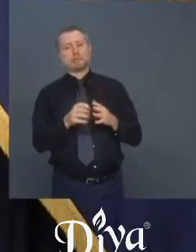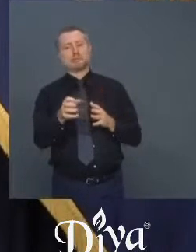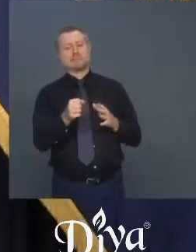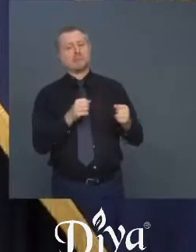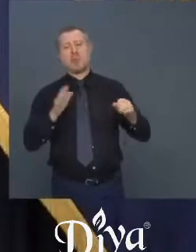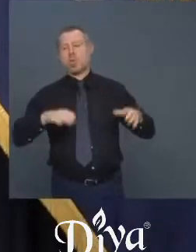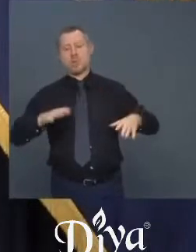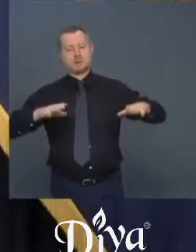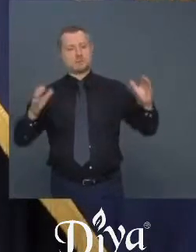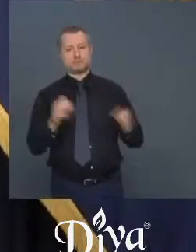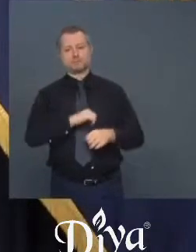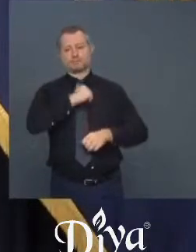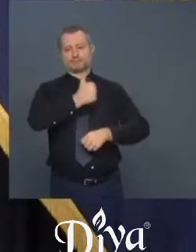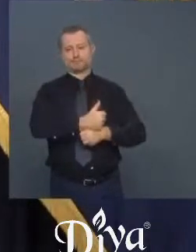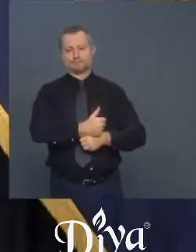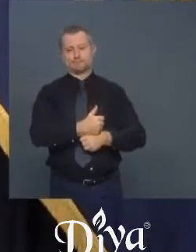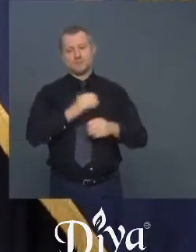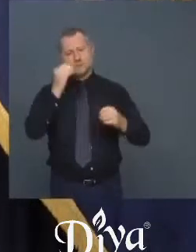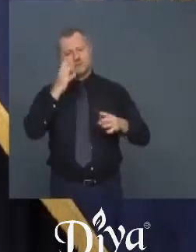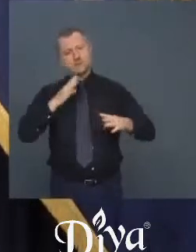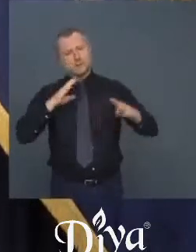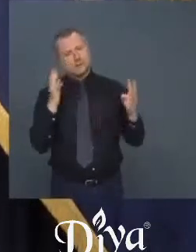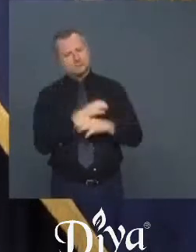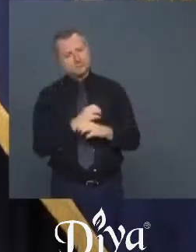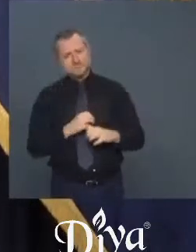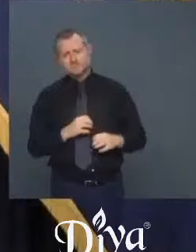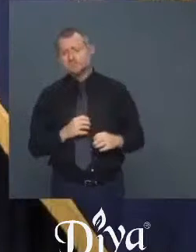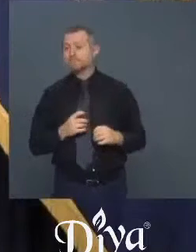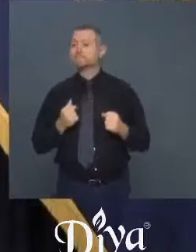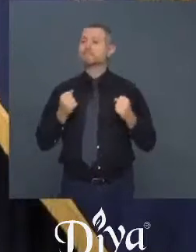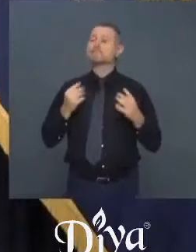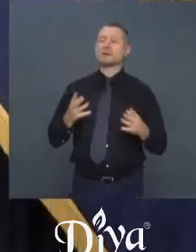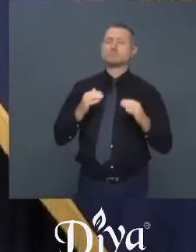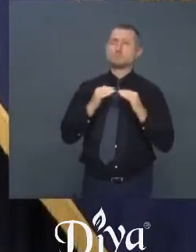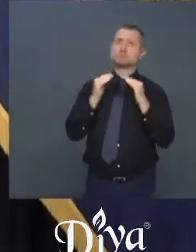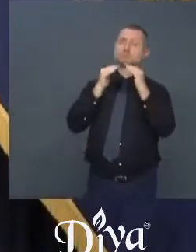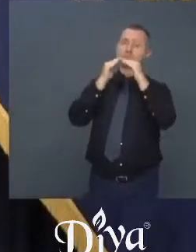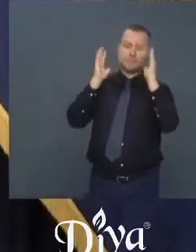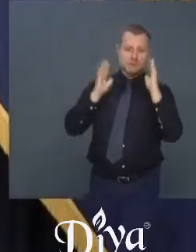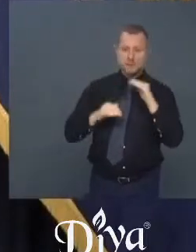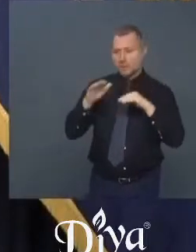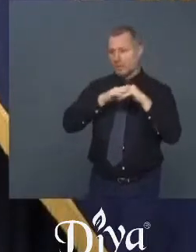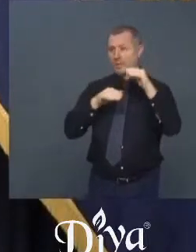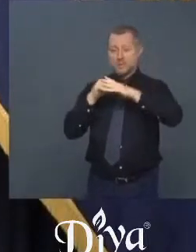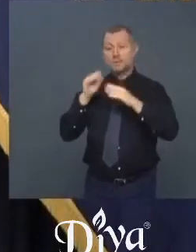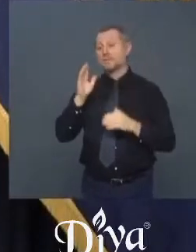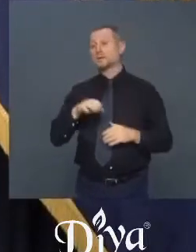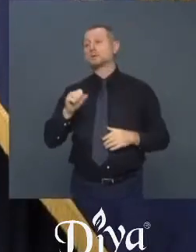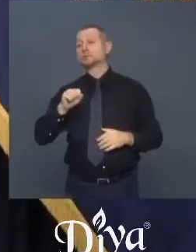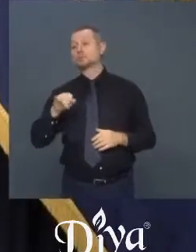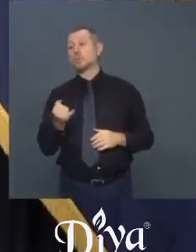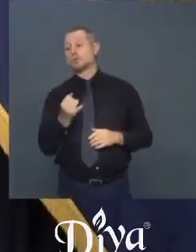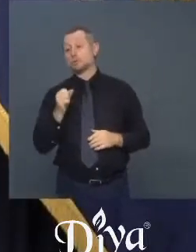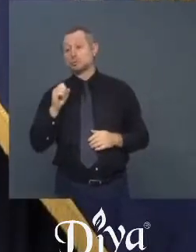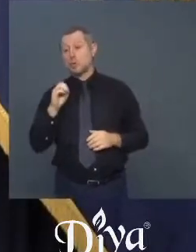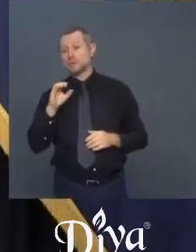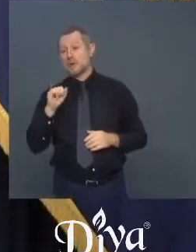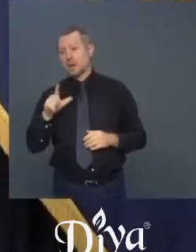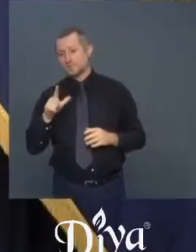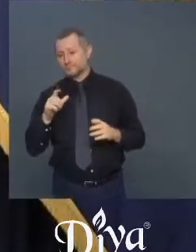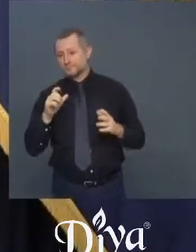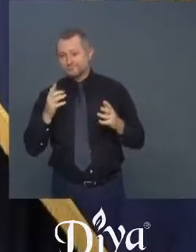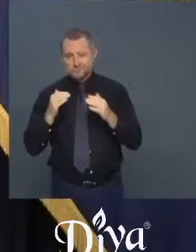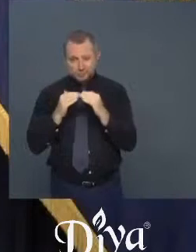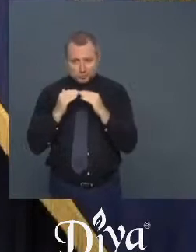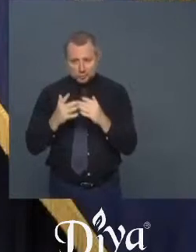has a number of levels. We're starting to talk about it. There are social justice concerns. There are racial justice concerns. There's